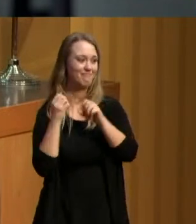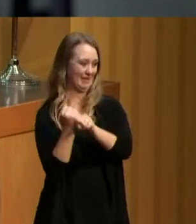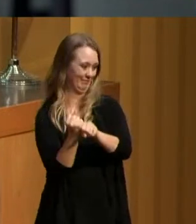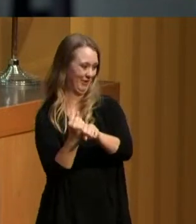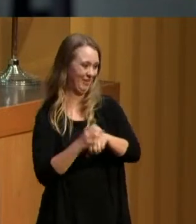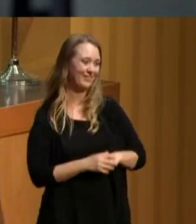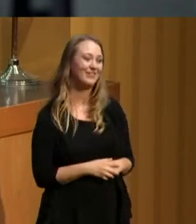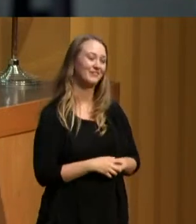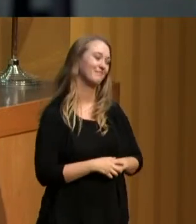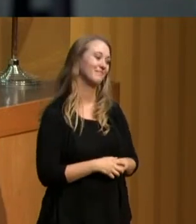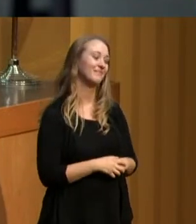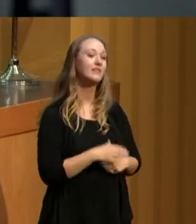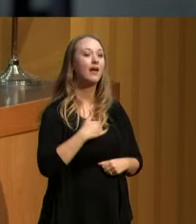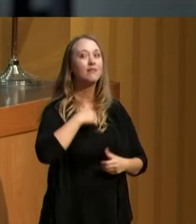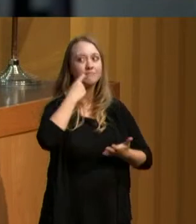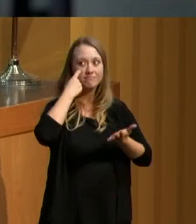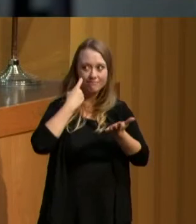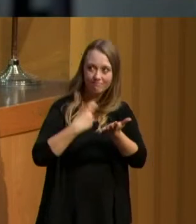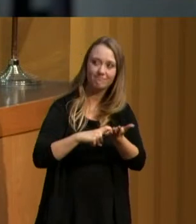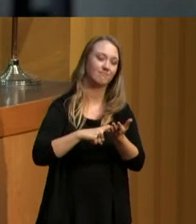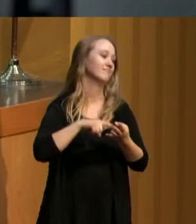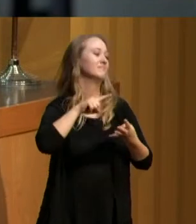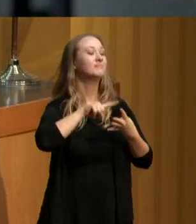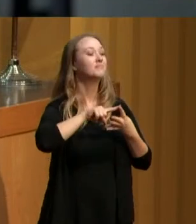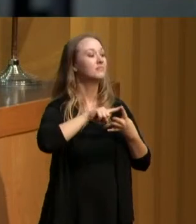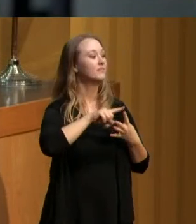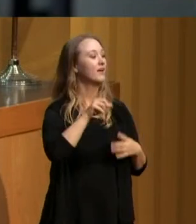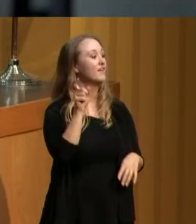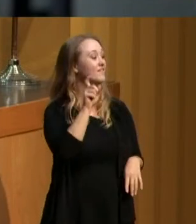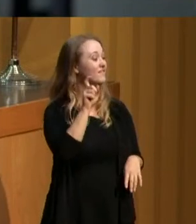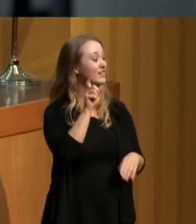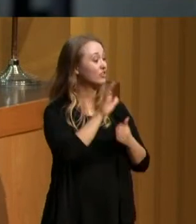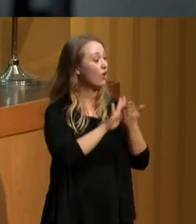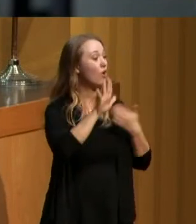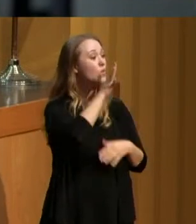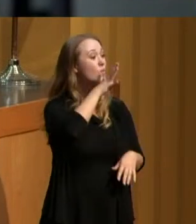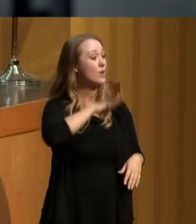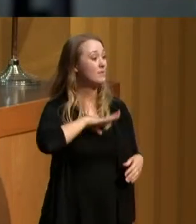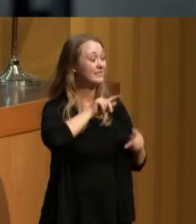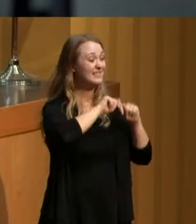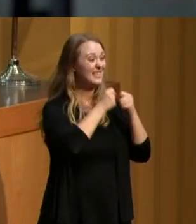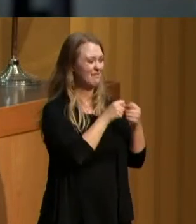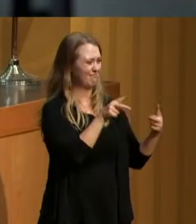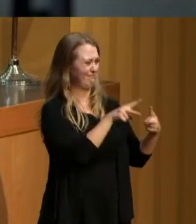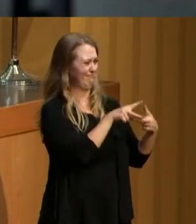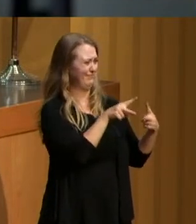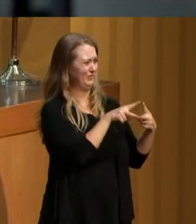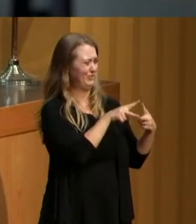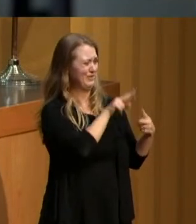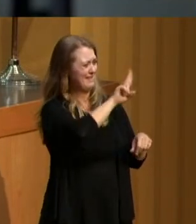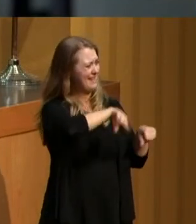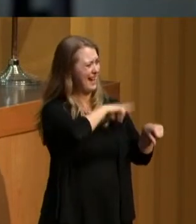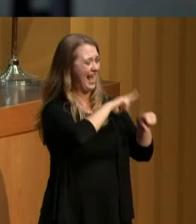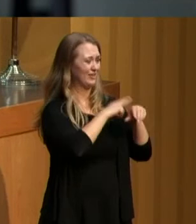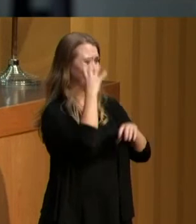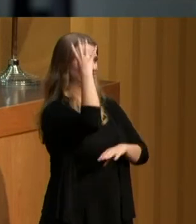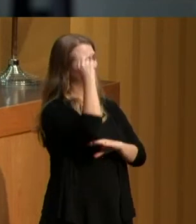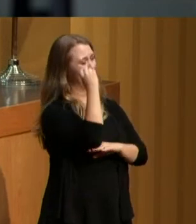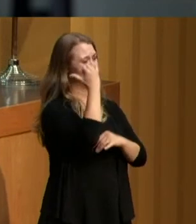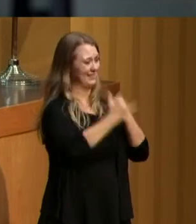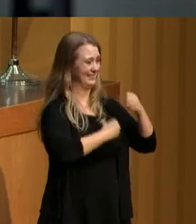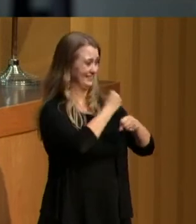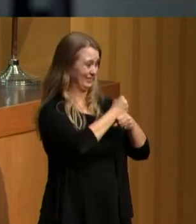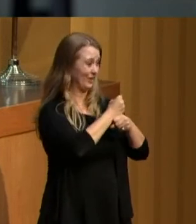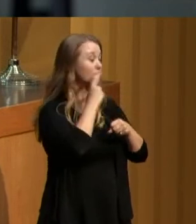following achievements. Phoenix College women's teams brought home 2 national championships this spring in soccer and in